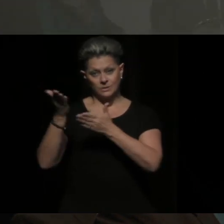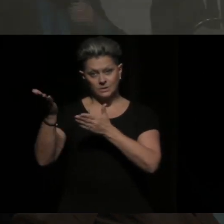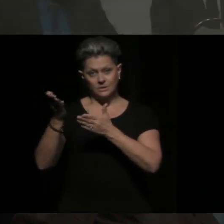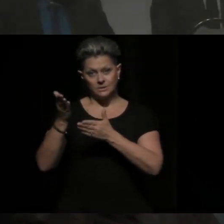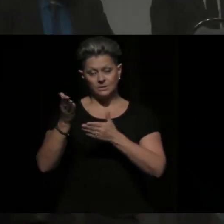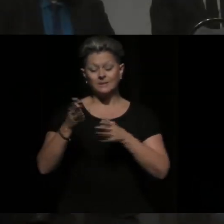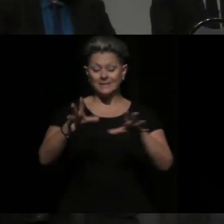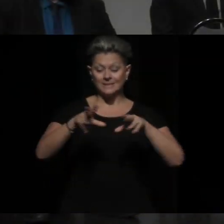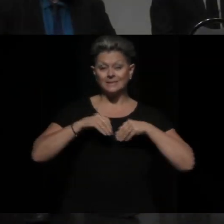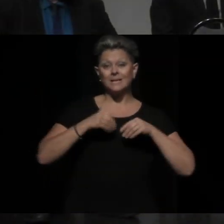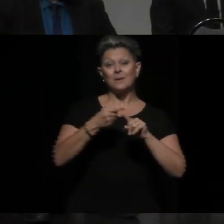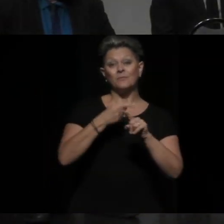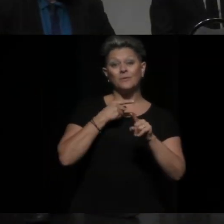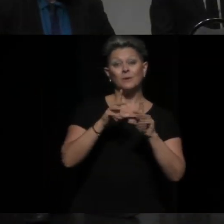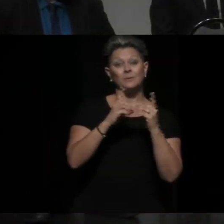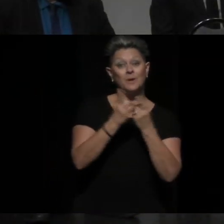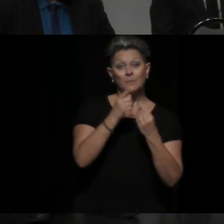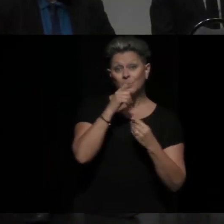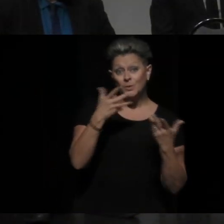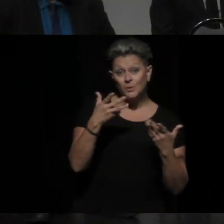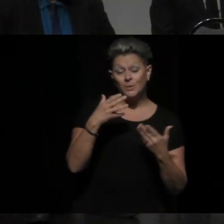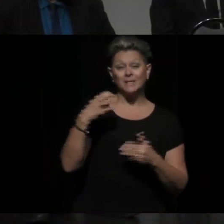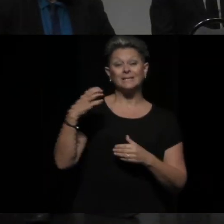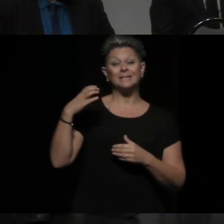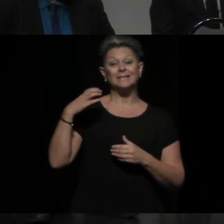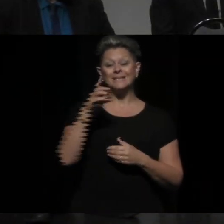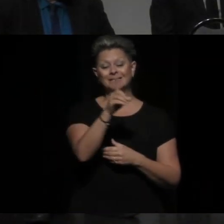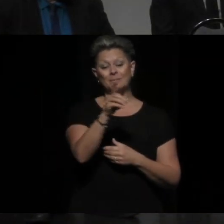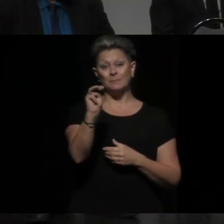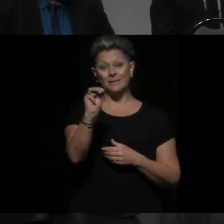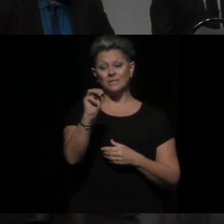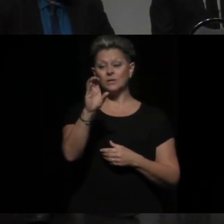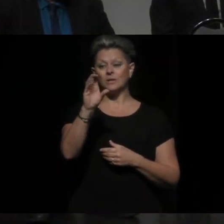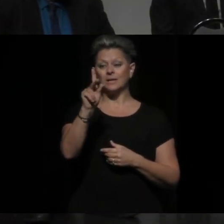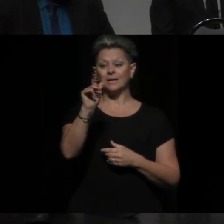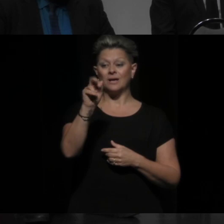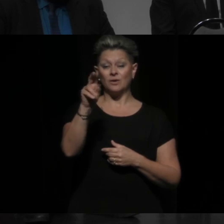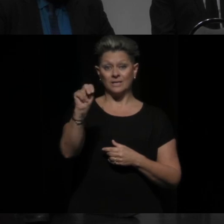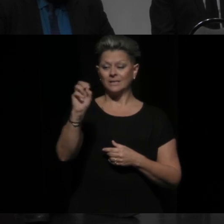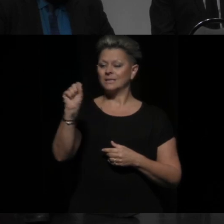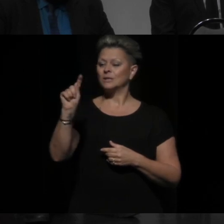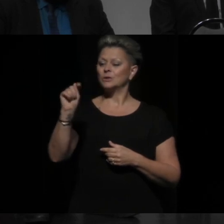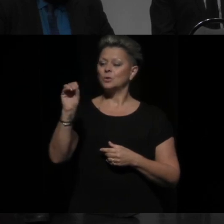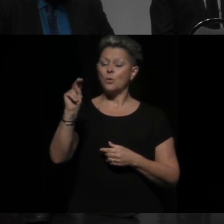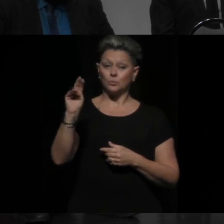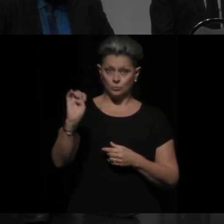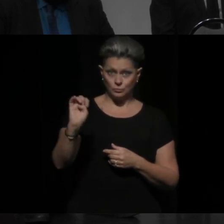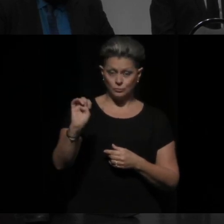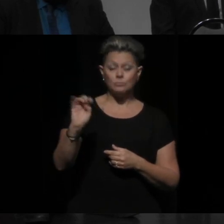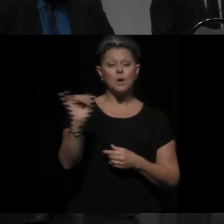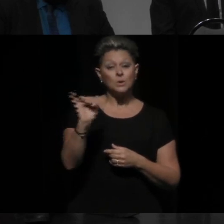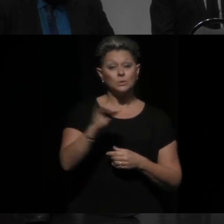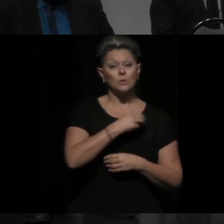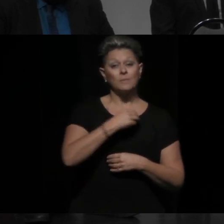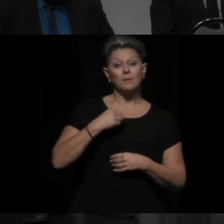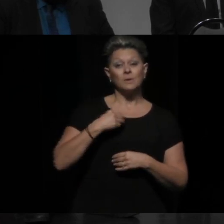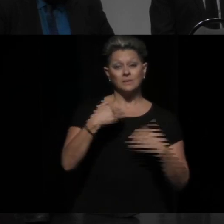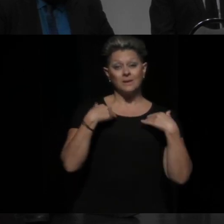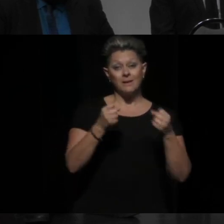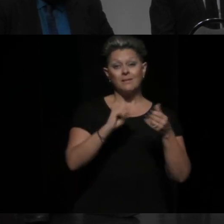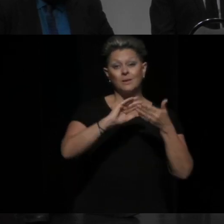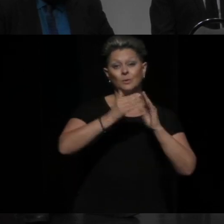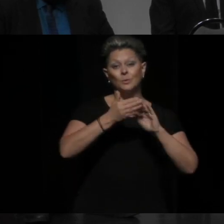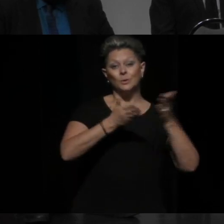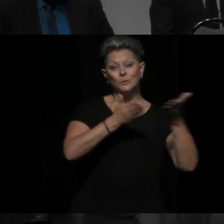of the department is Deputy Minister Karen Stone. I would also invite any members of the Health and Community Services